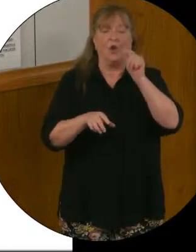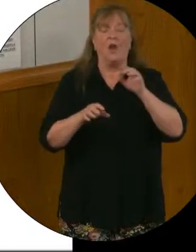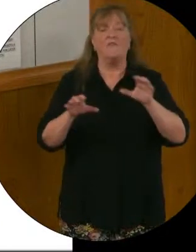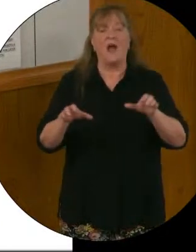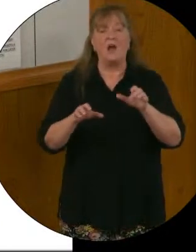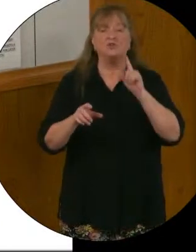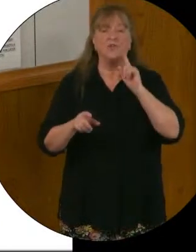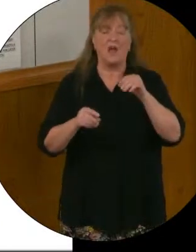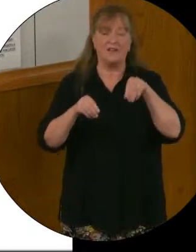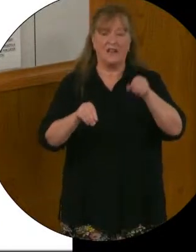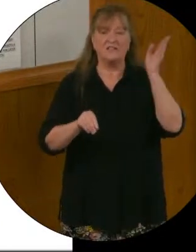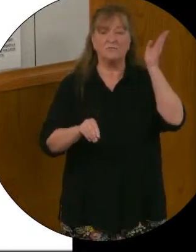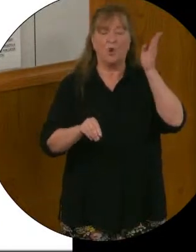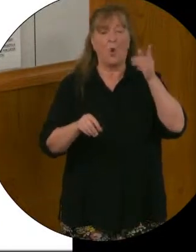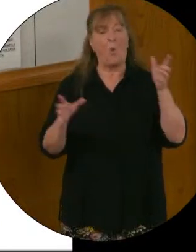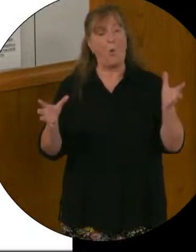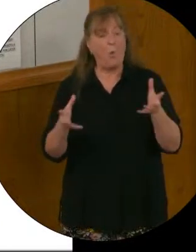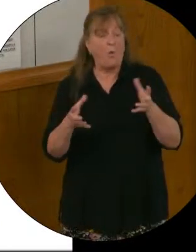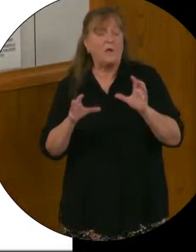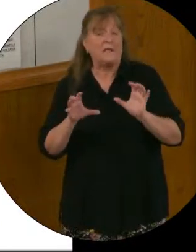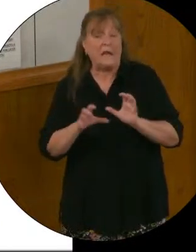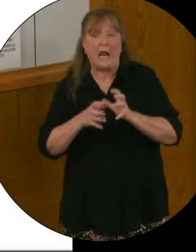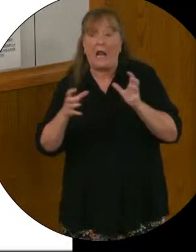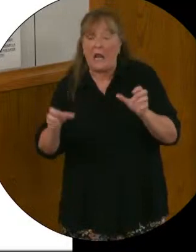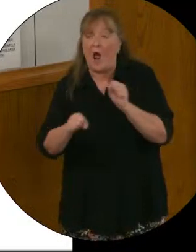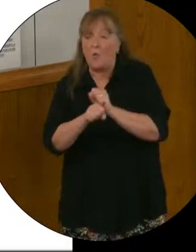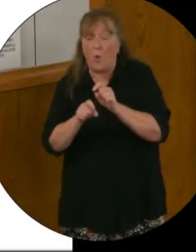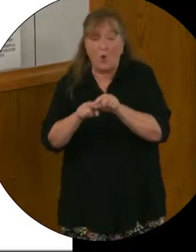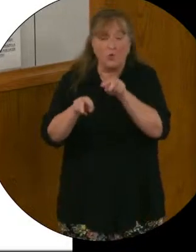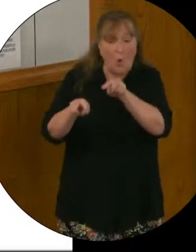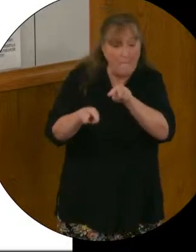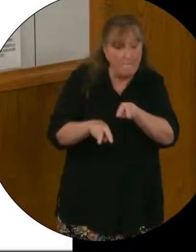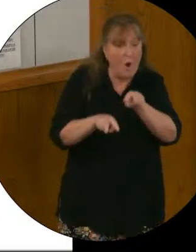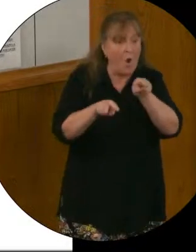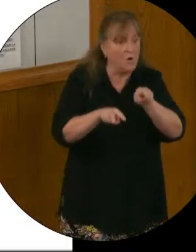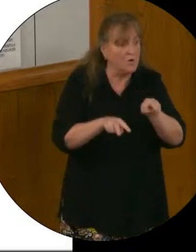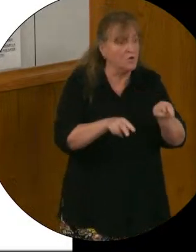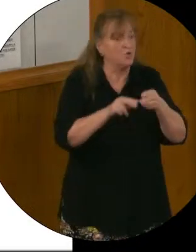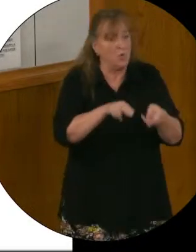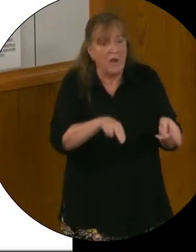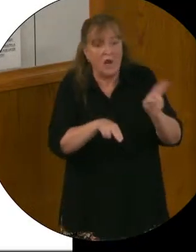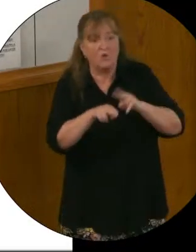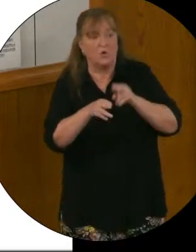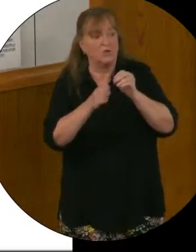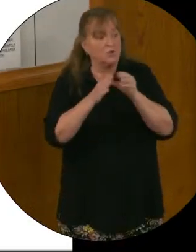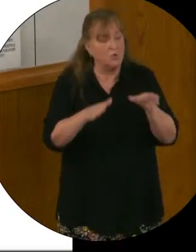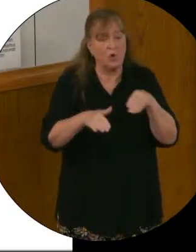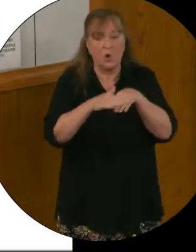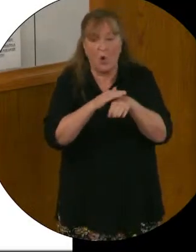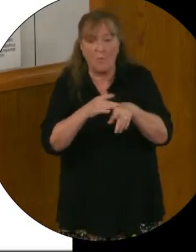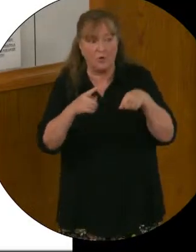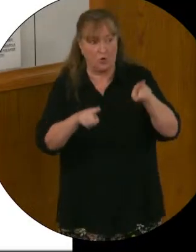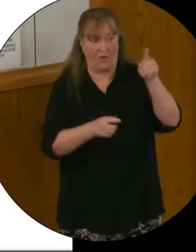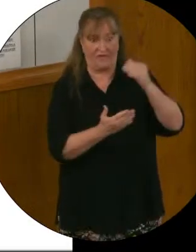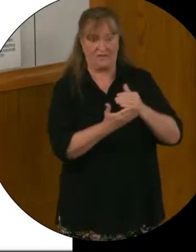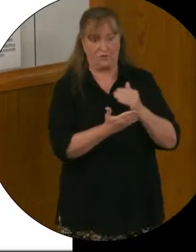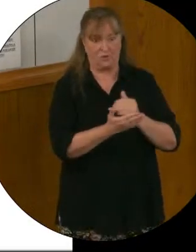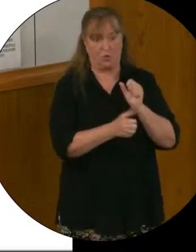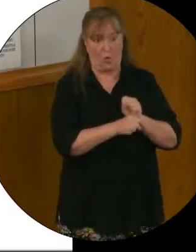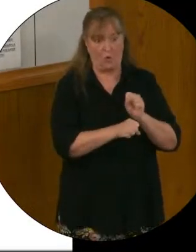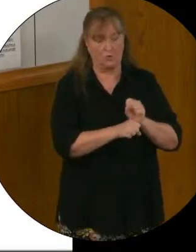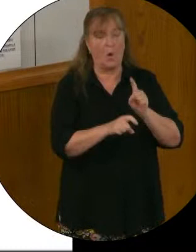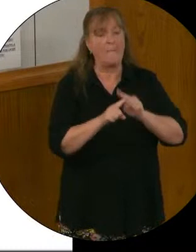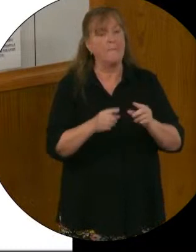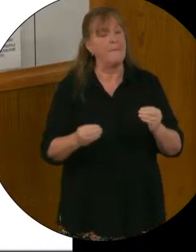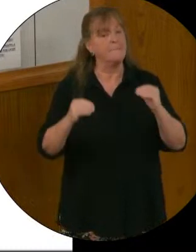presentation. And while we have done significant work in monitoring systems to increase enrollment in rigorous coursework, we recognize that much